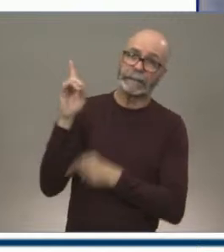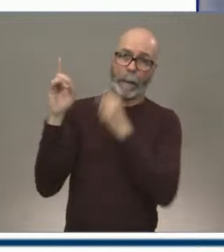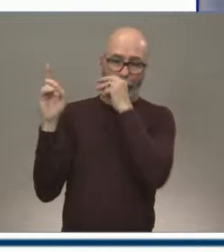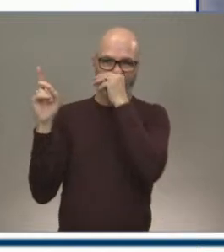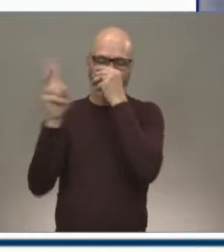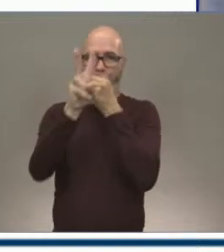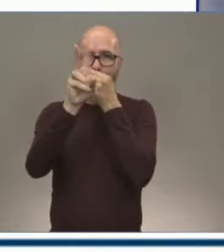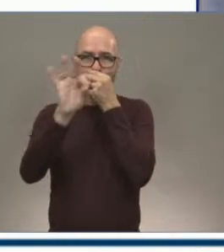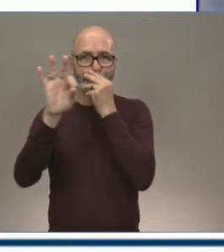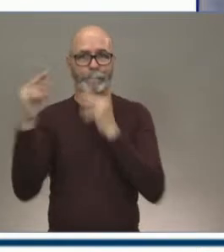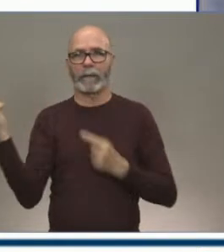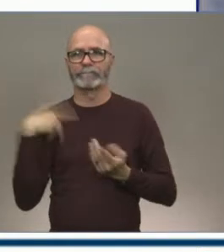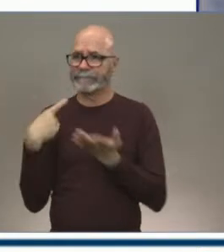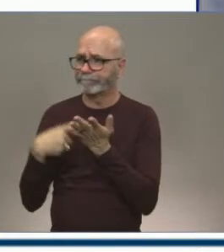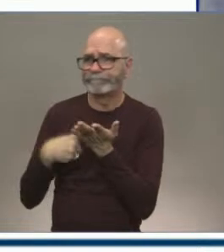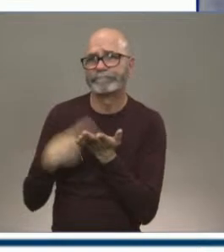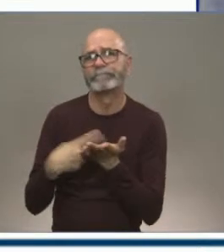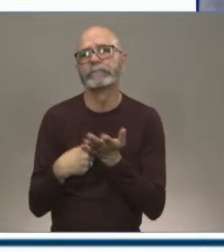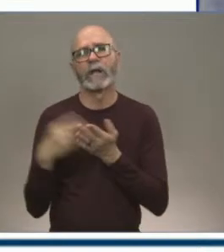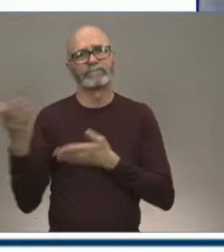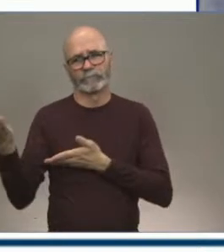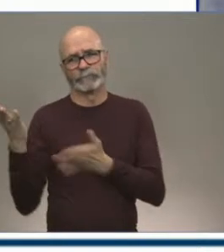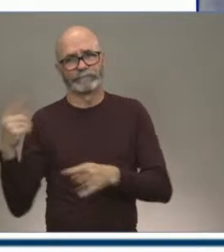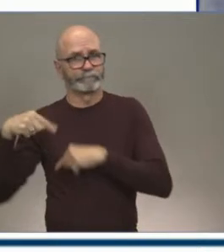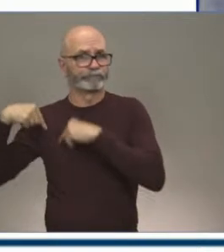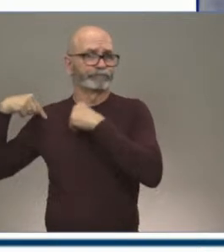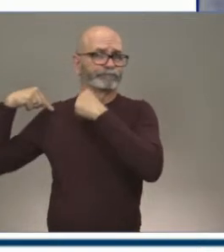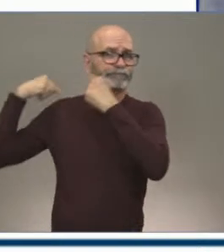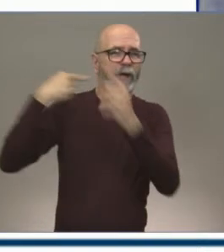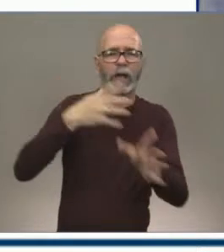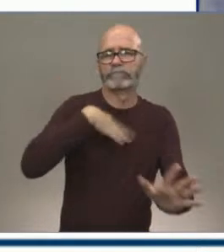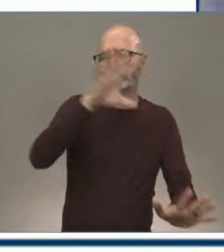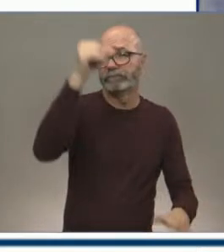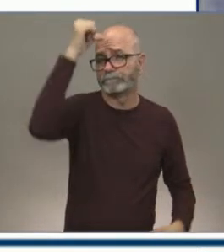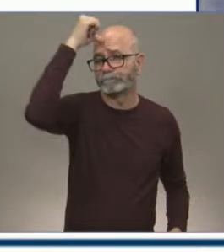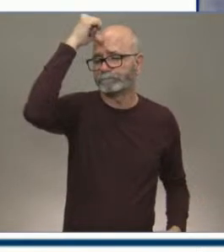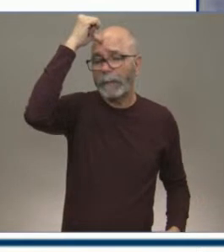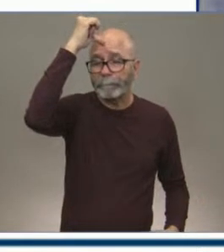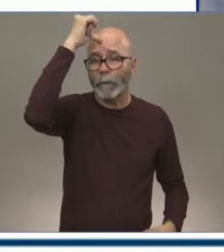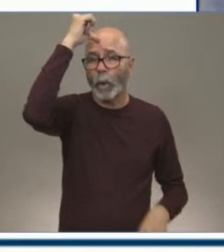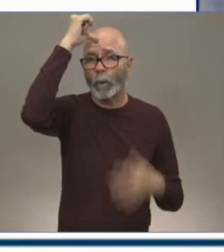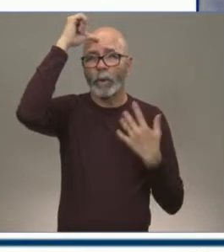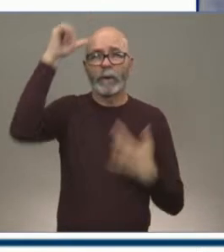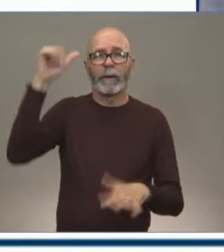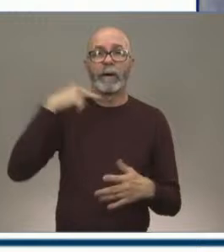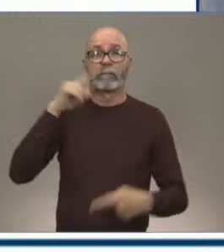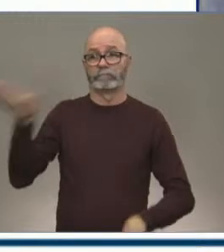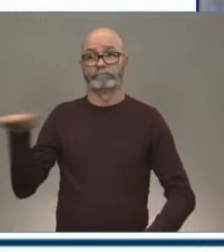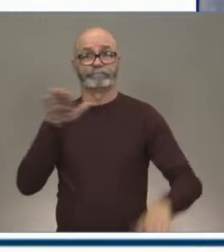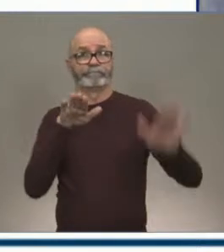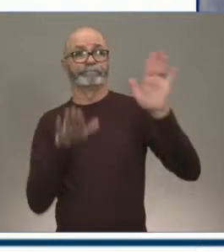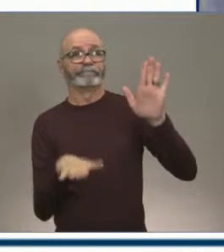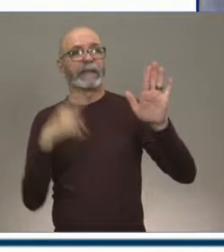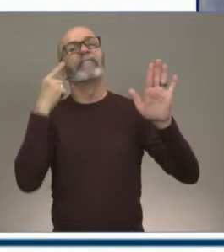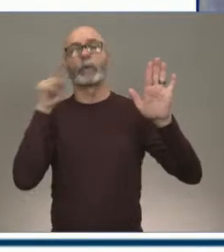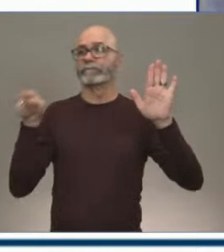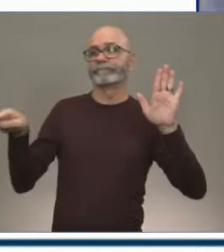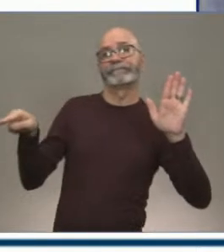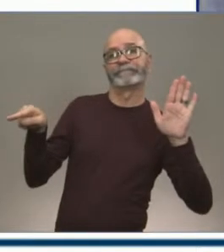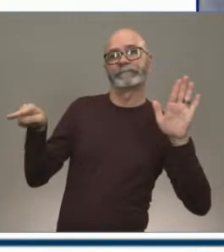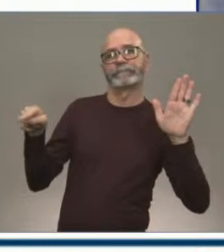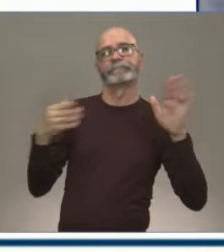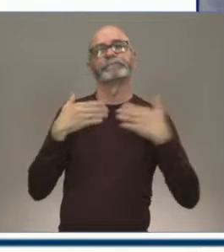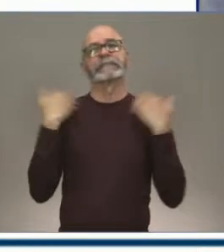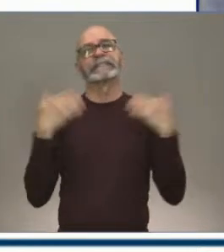2009 and that we had the chance to serve. And I remember very vividly swearing you in as Minister of Justice and the Attorney General of